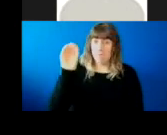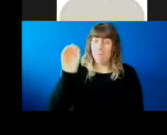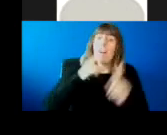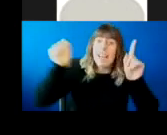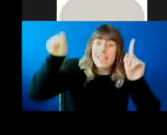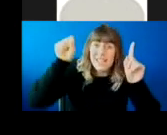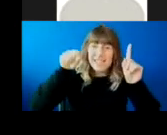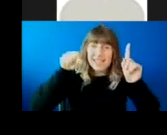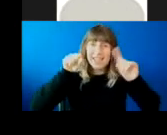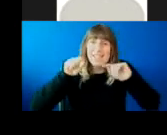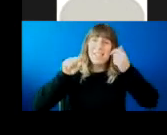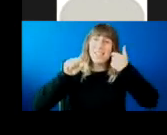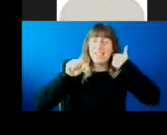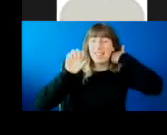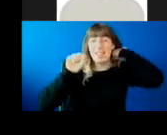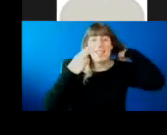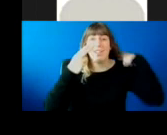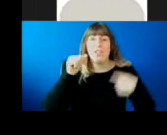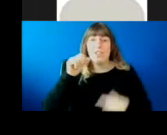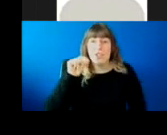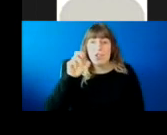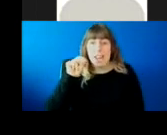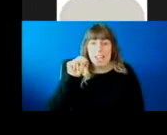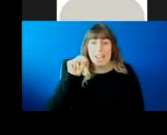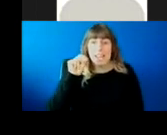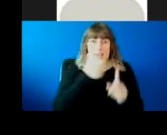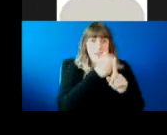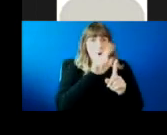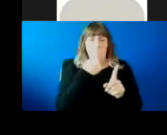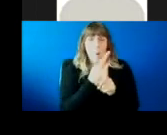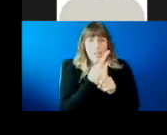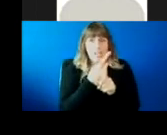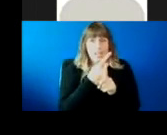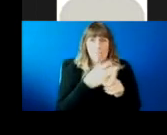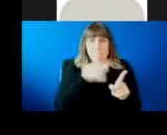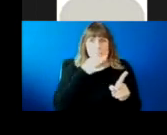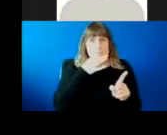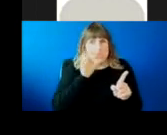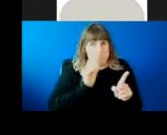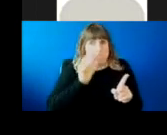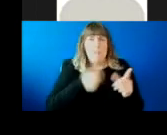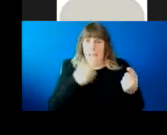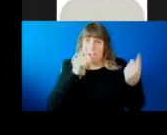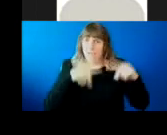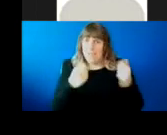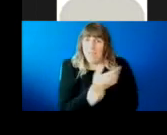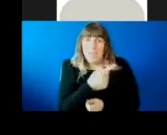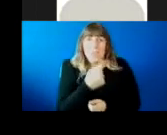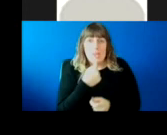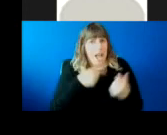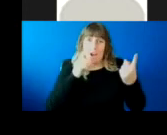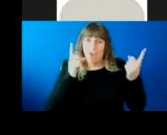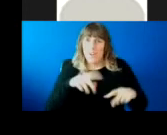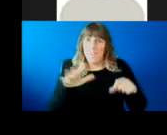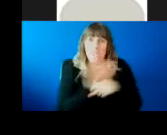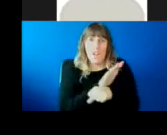I There mean, we go. Shannon is the only social media expert I ever listen to who I agree with everything she says. So I have nothing more. I